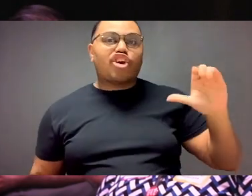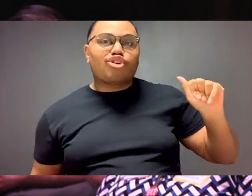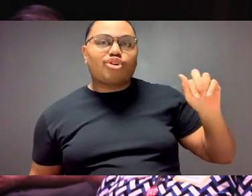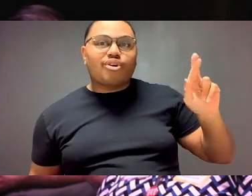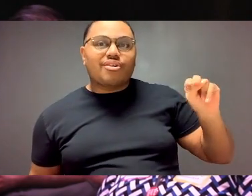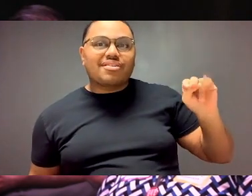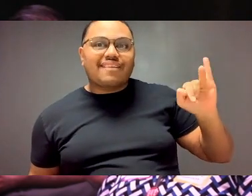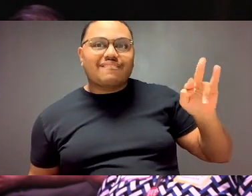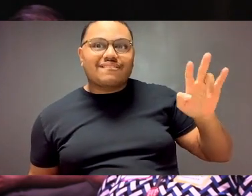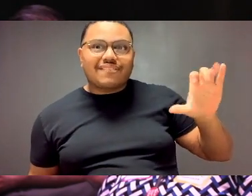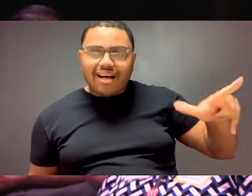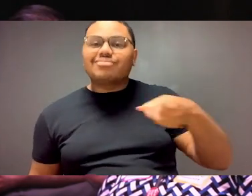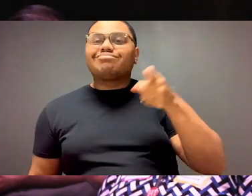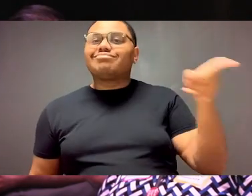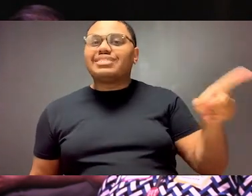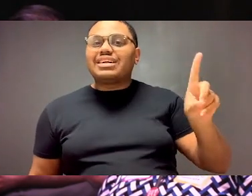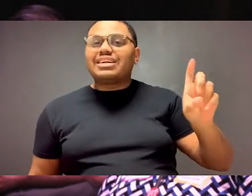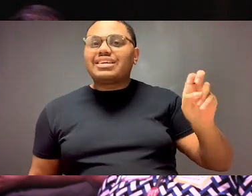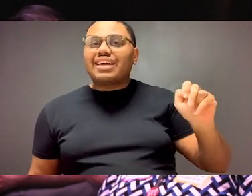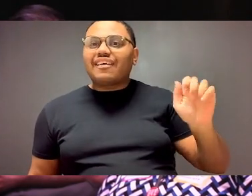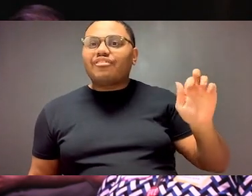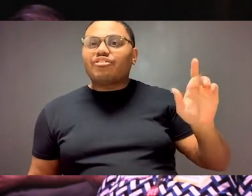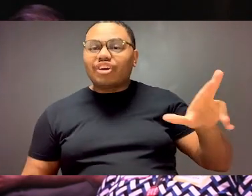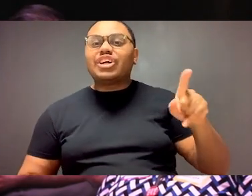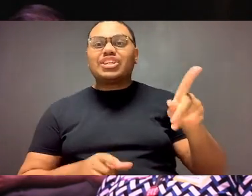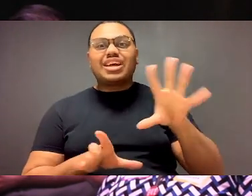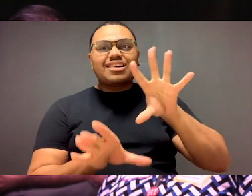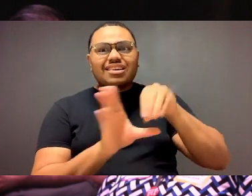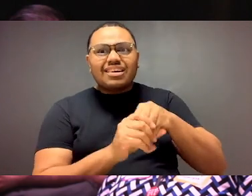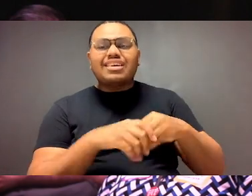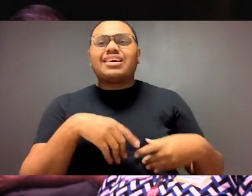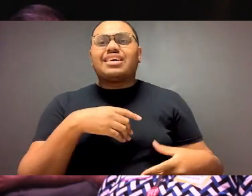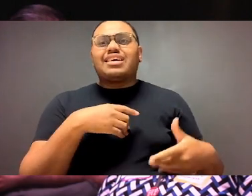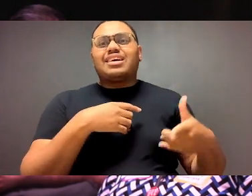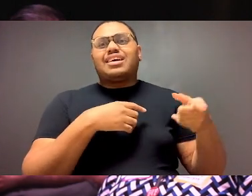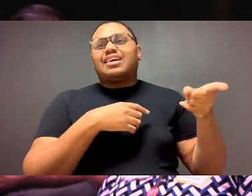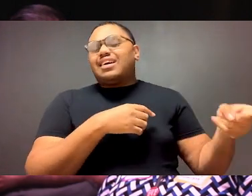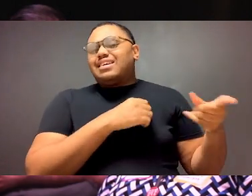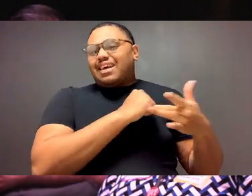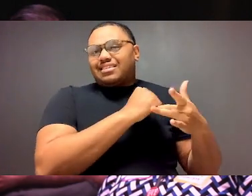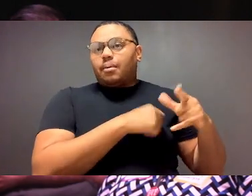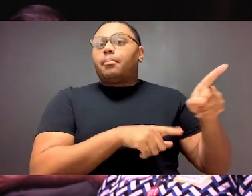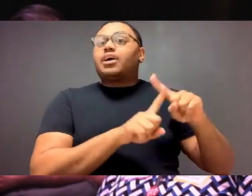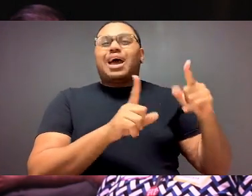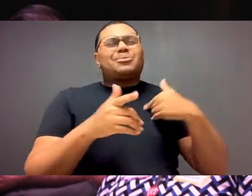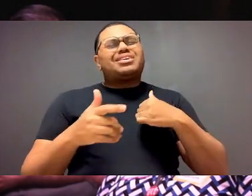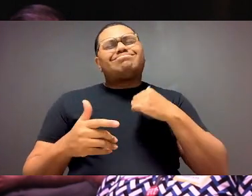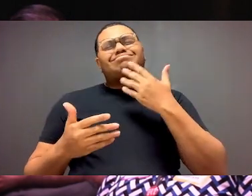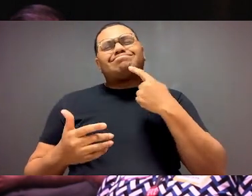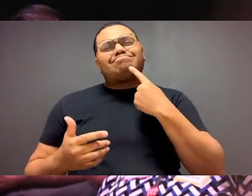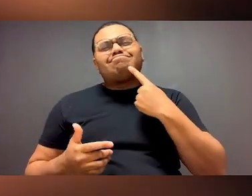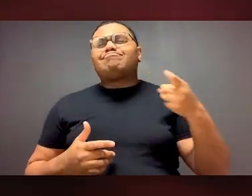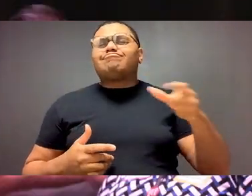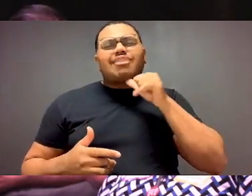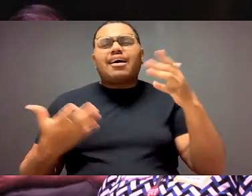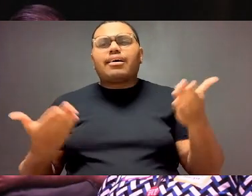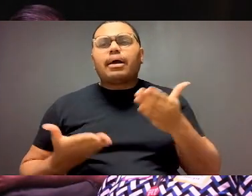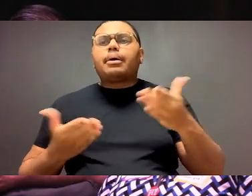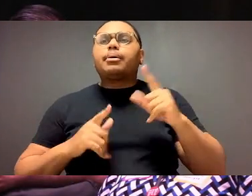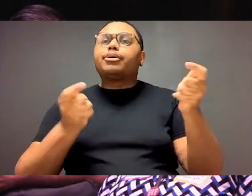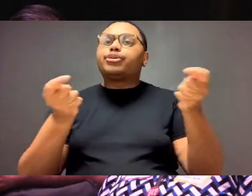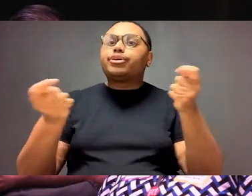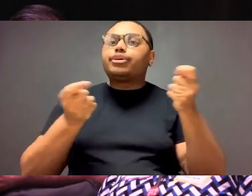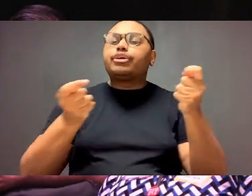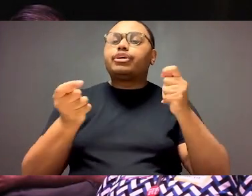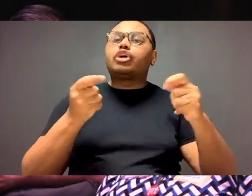currently in tech. So we are sad she's not here, but she's the impact producer and co-director of artistic programming at Actors Theater of